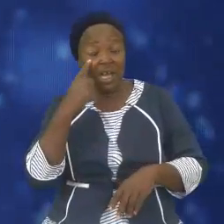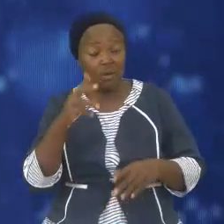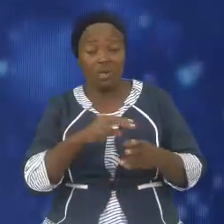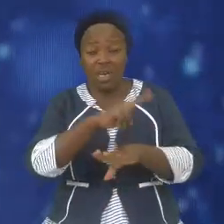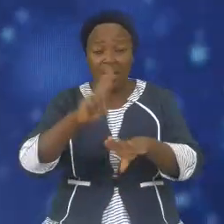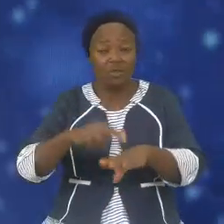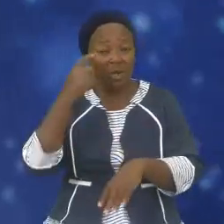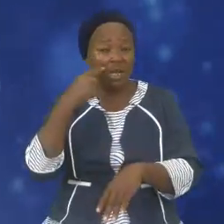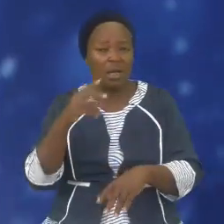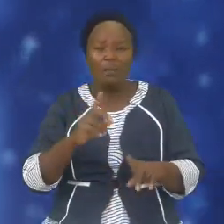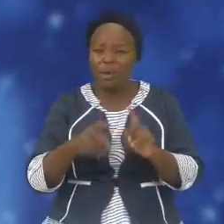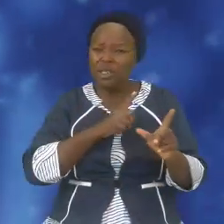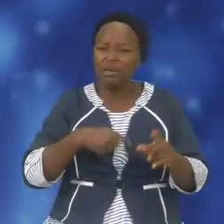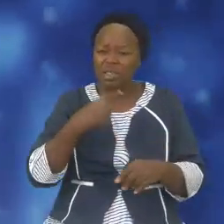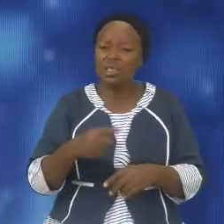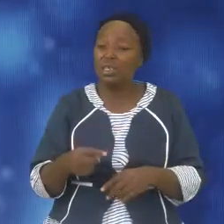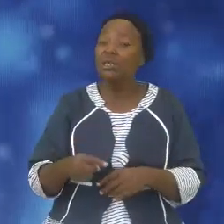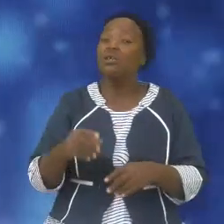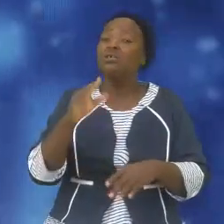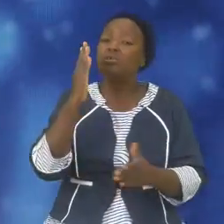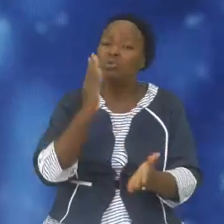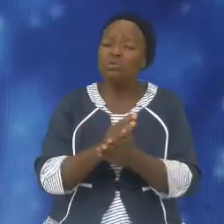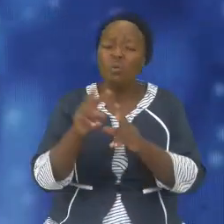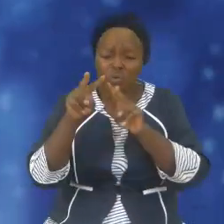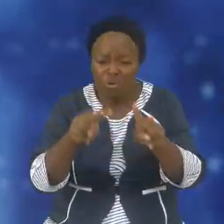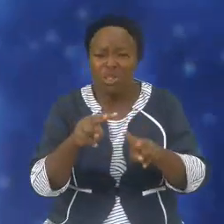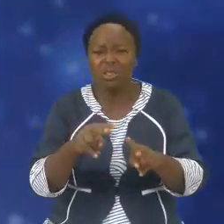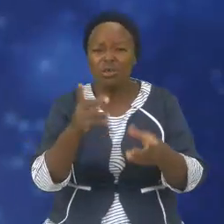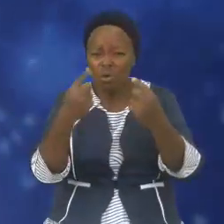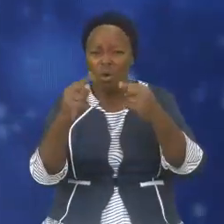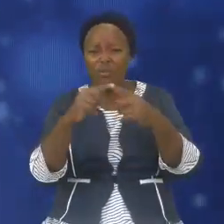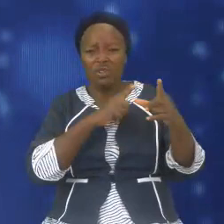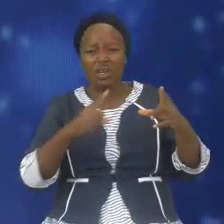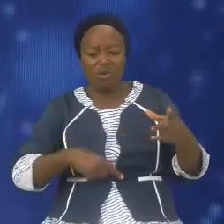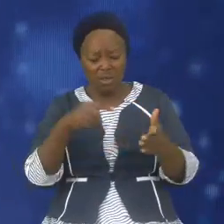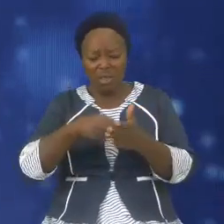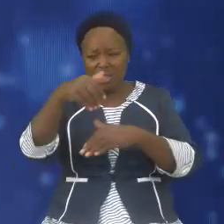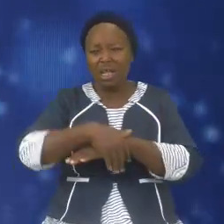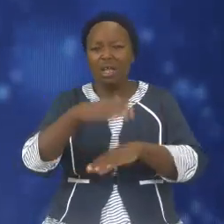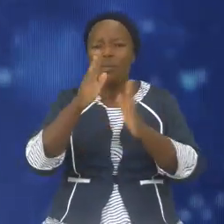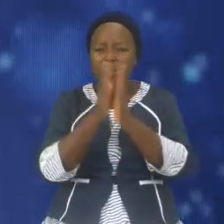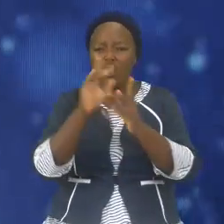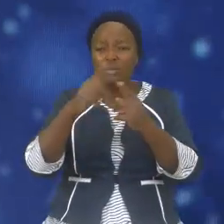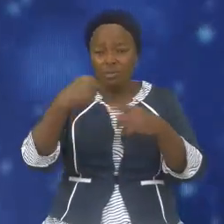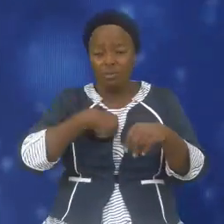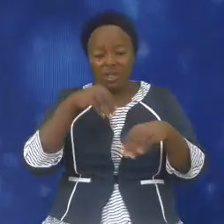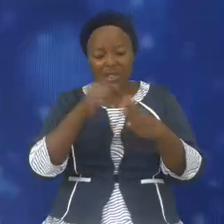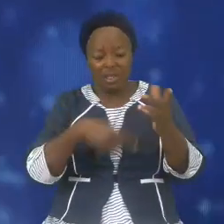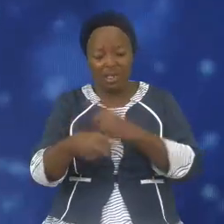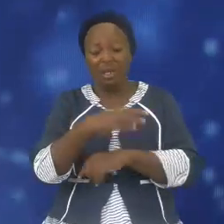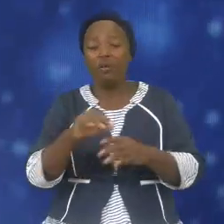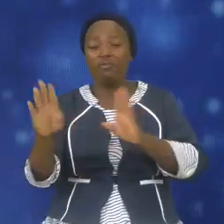stop looking. Come to the Lord tonight. Call upon me in the day of trouble, and I